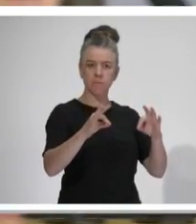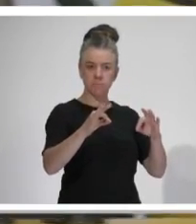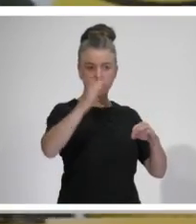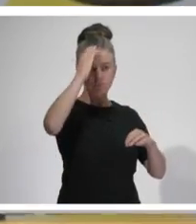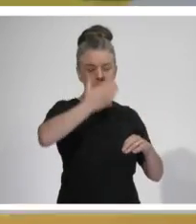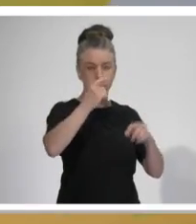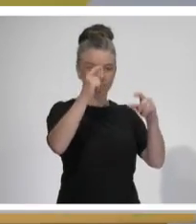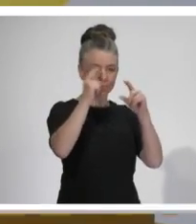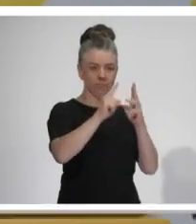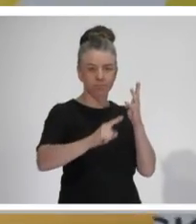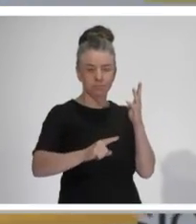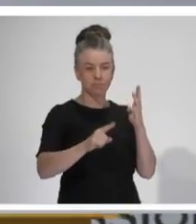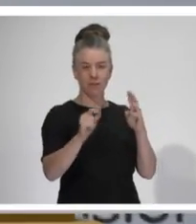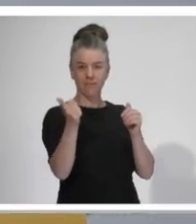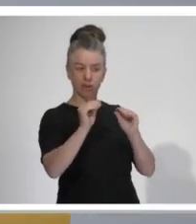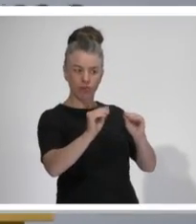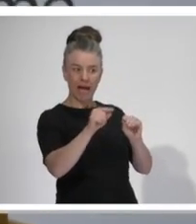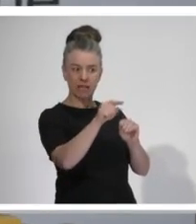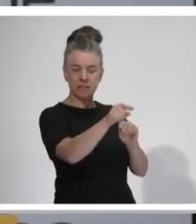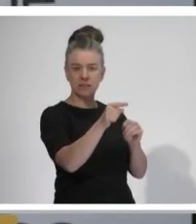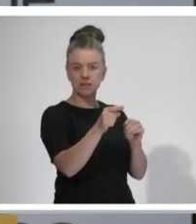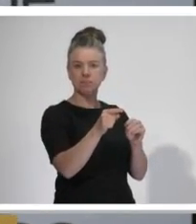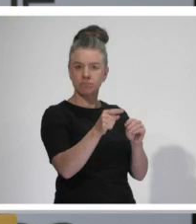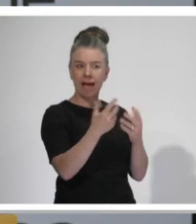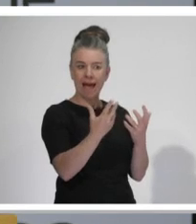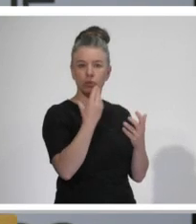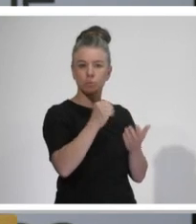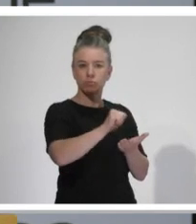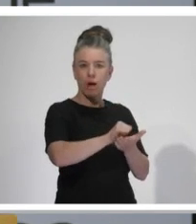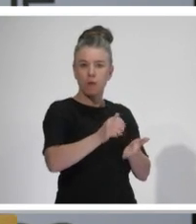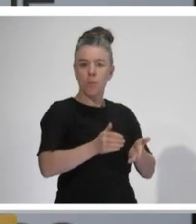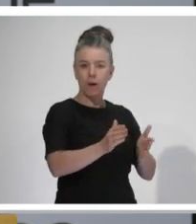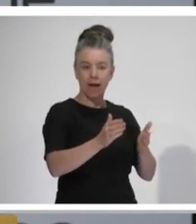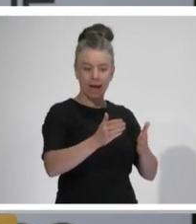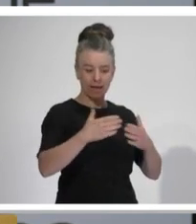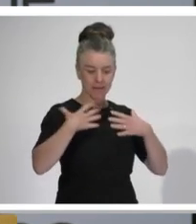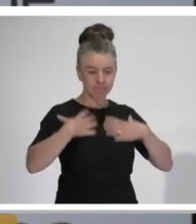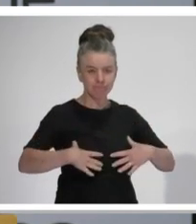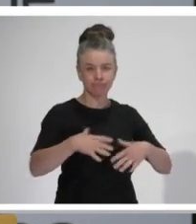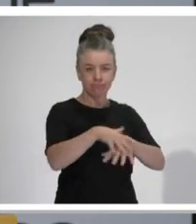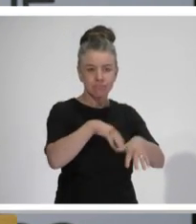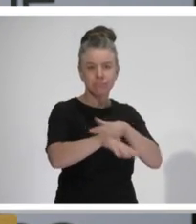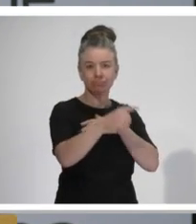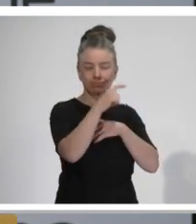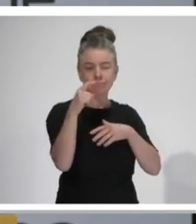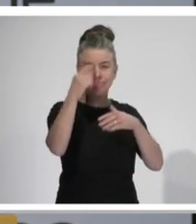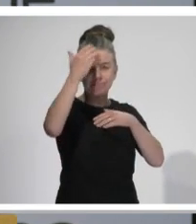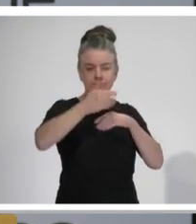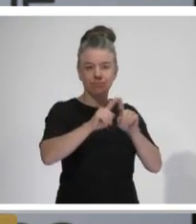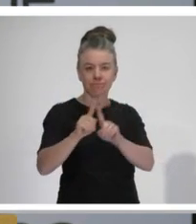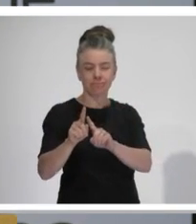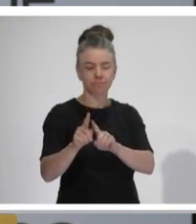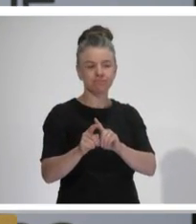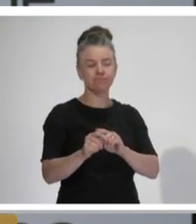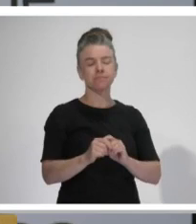those healthcare workers? Well, we're still investigating that case to see exactly what has happened. That's my understanding, is that she was